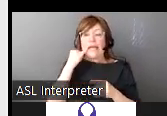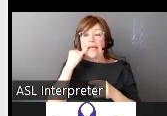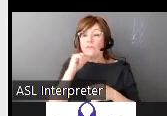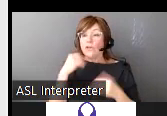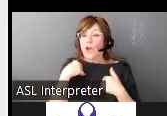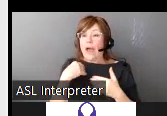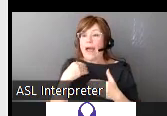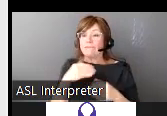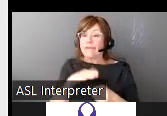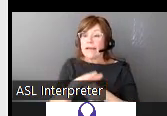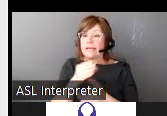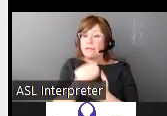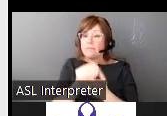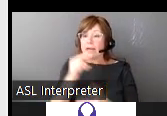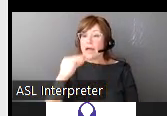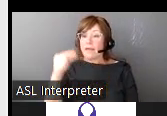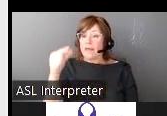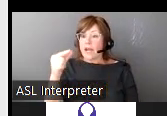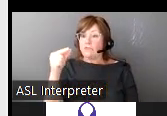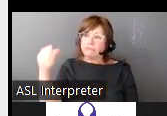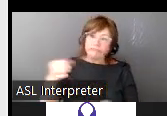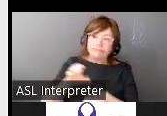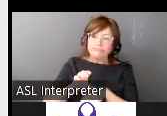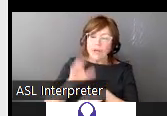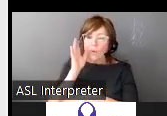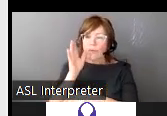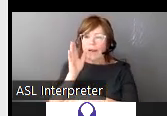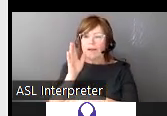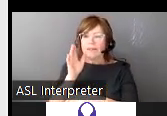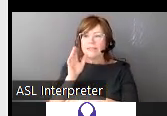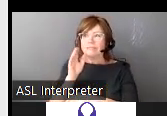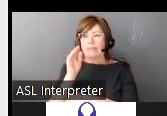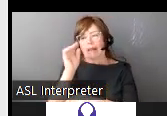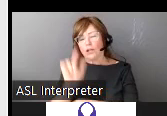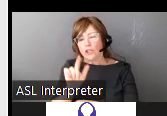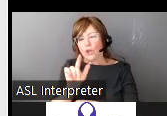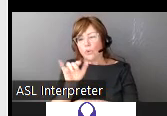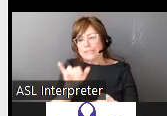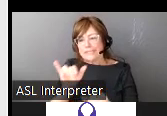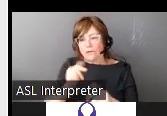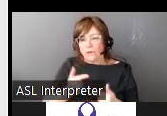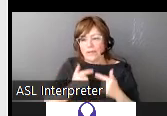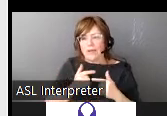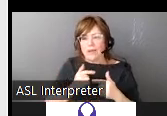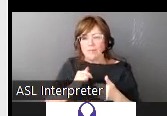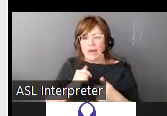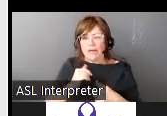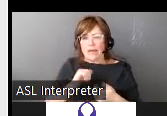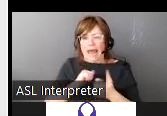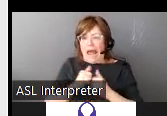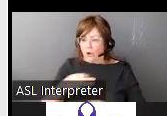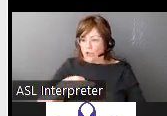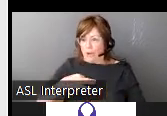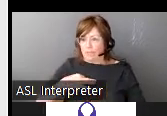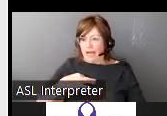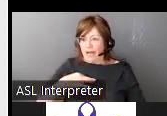There is subsidy for you to apply. Of course, it doesn't give you a very high standard of living, but do you know how to apply? It is us